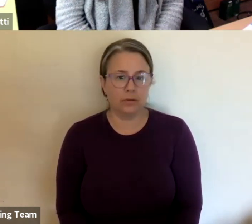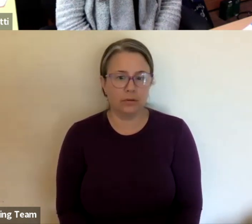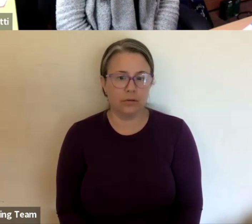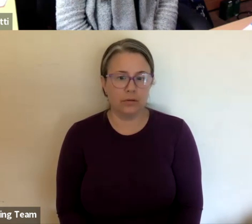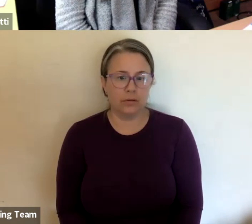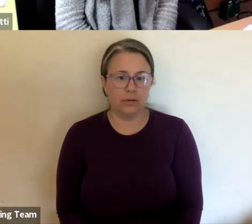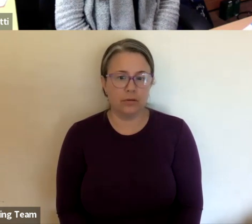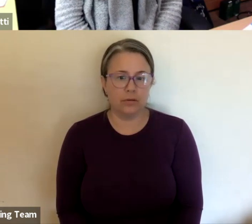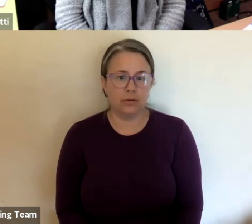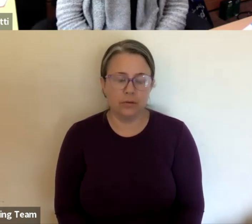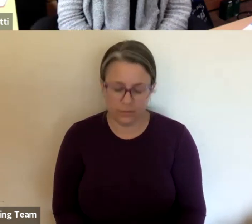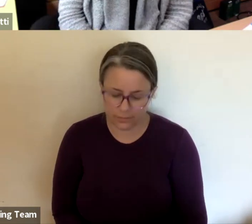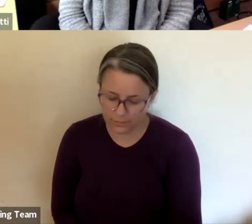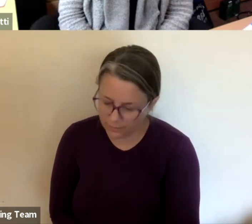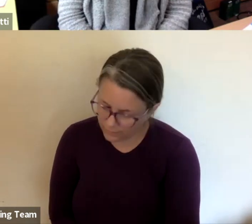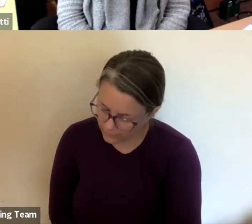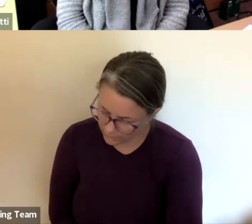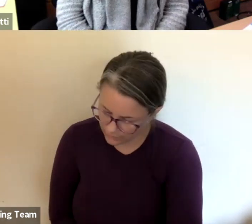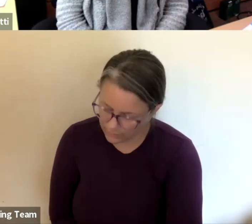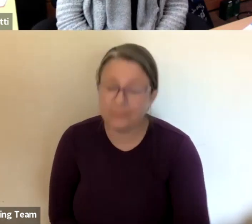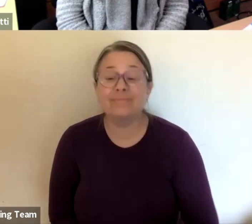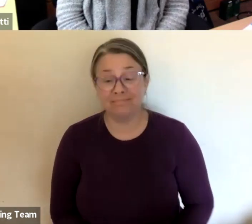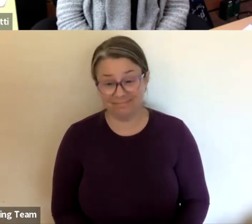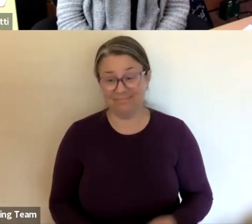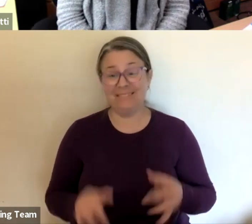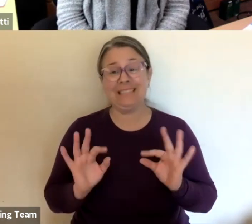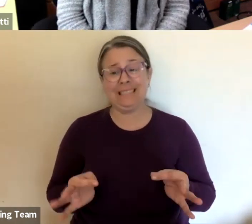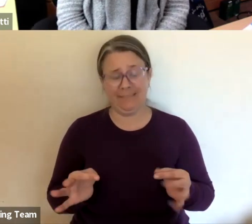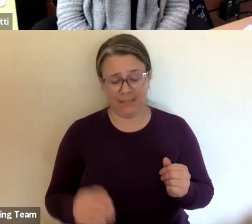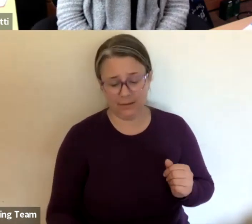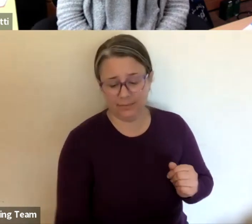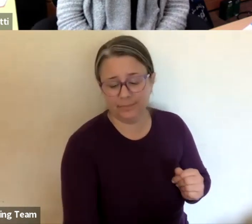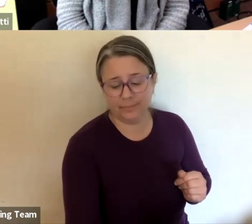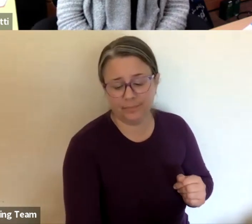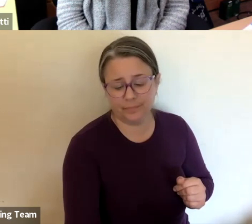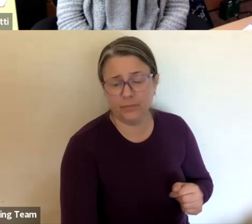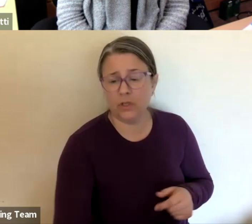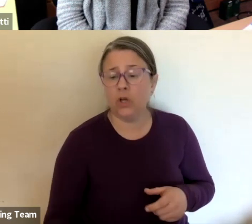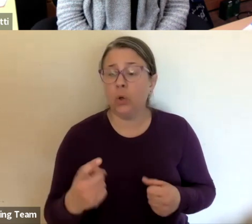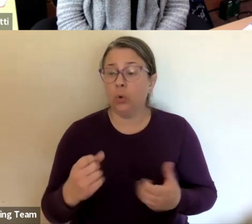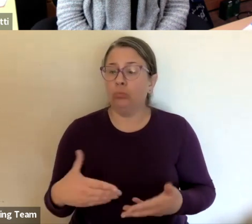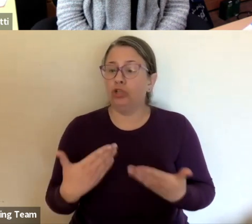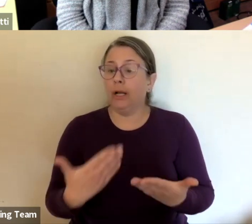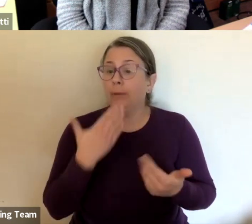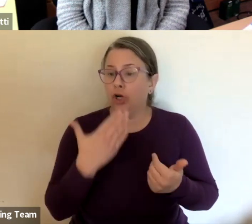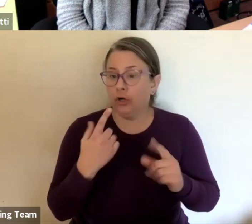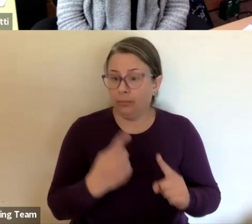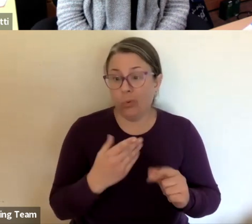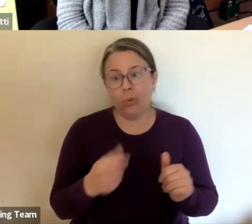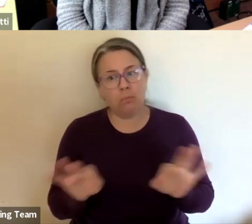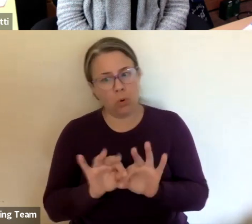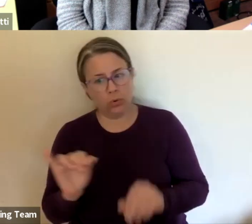Yeah, absolutely. So you bring up such a good and important point that as we get into groups that